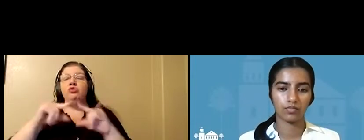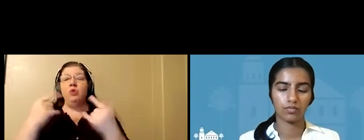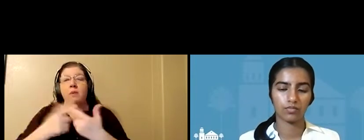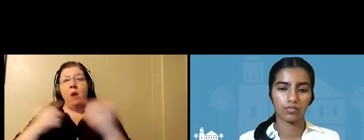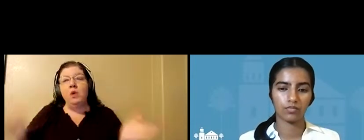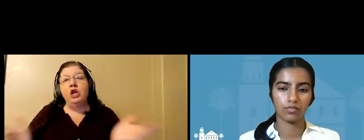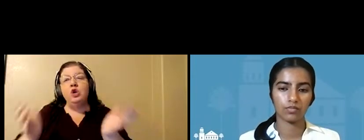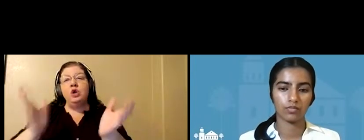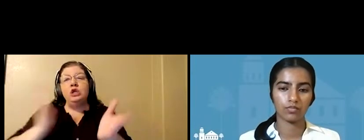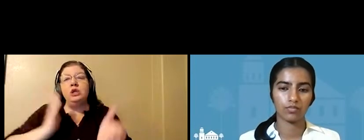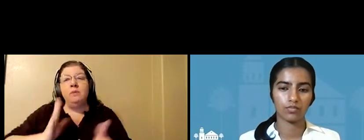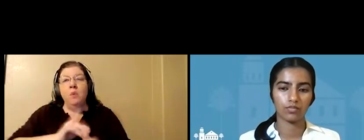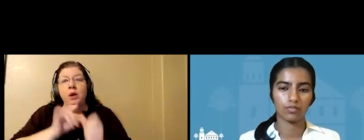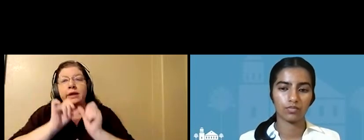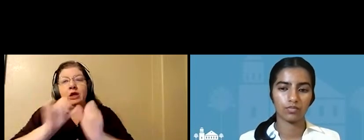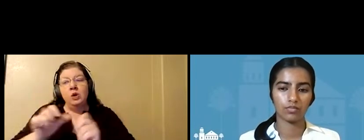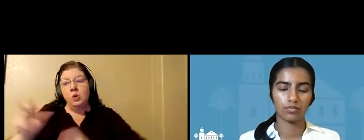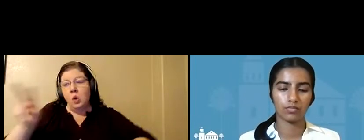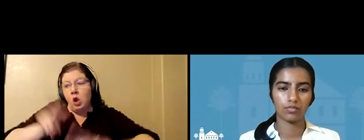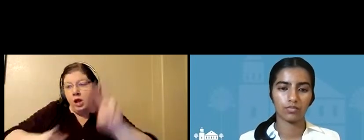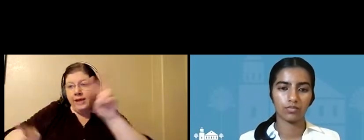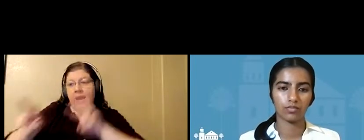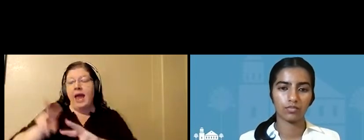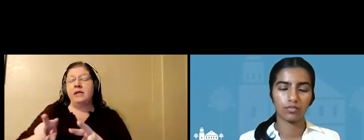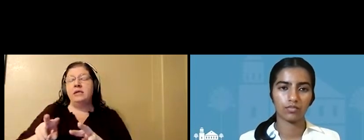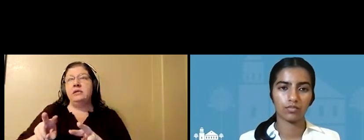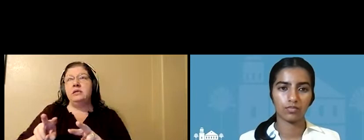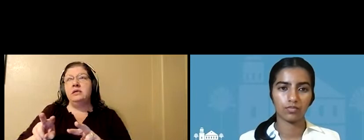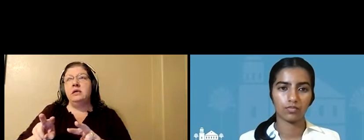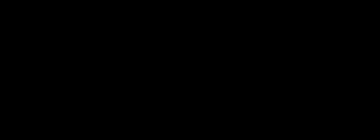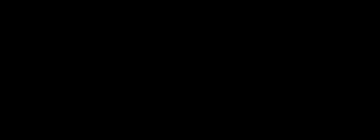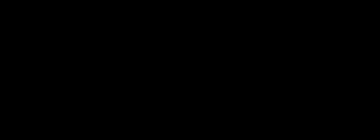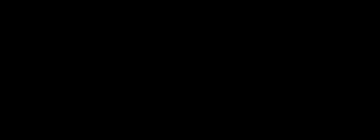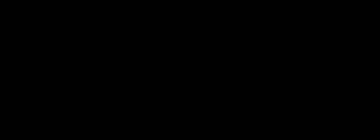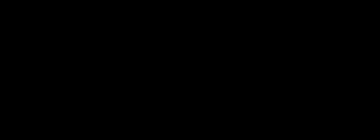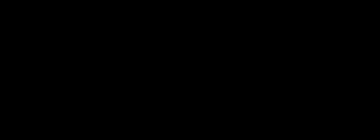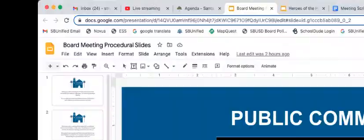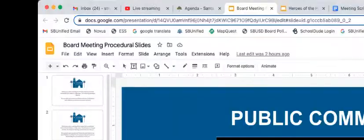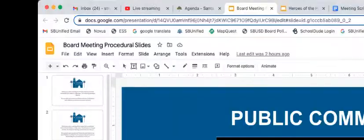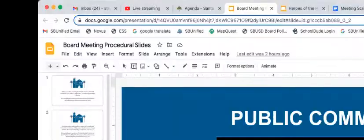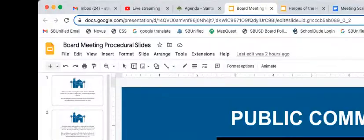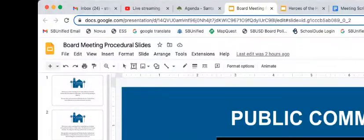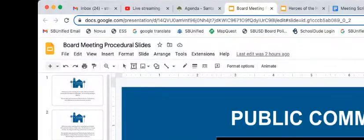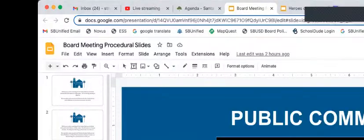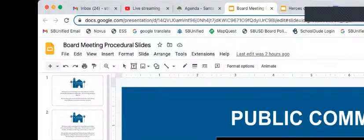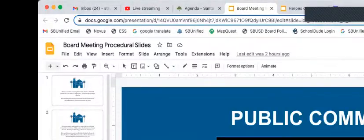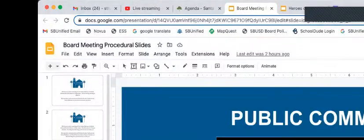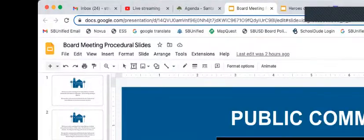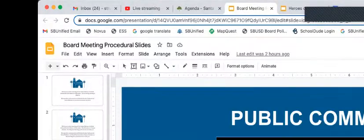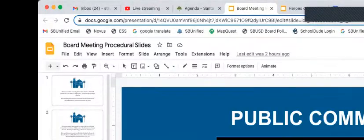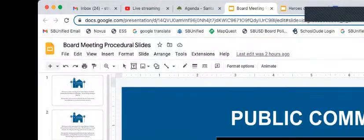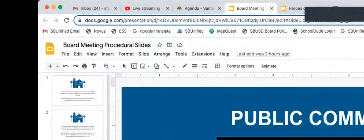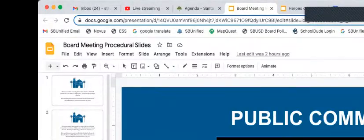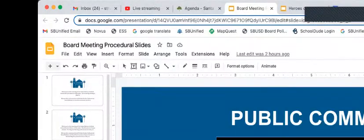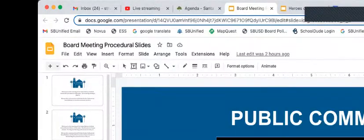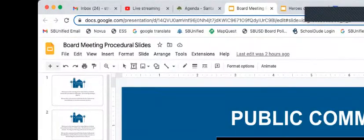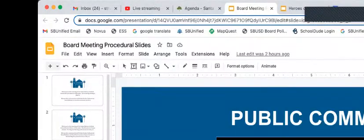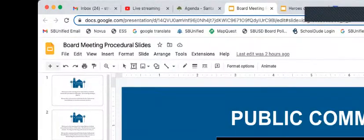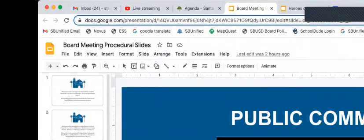the board to look at the items that we're doing around mental health